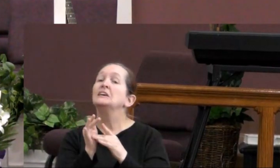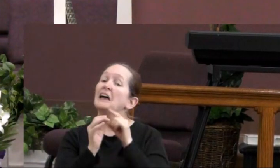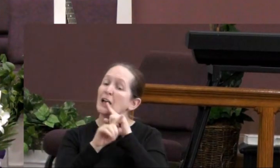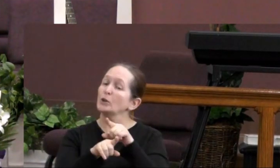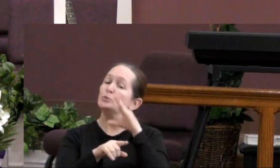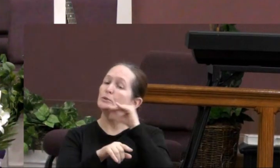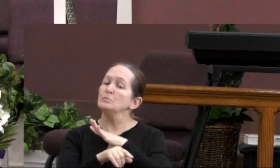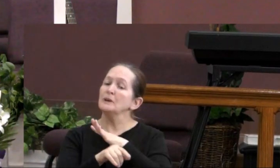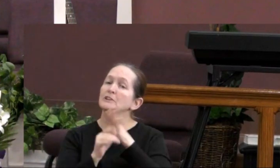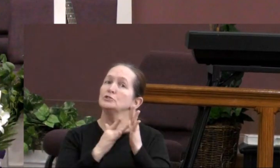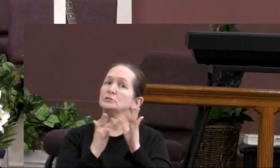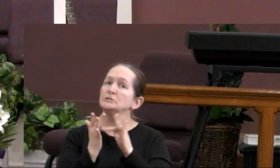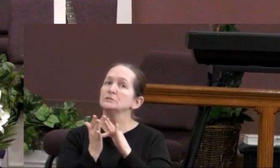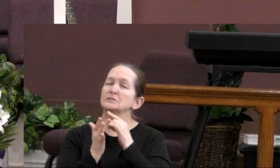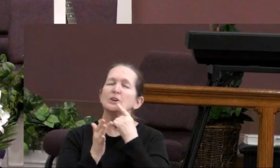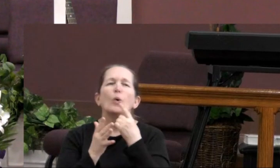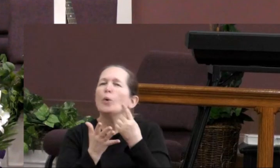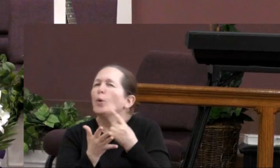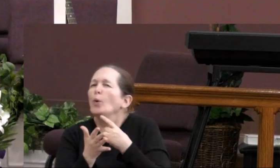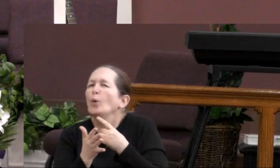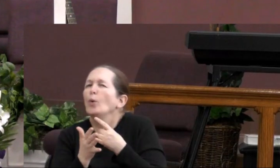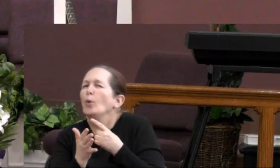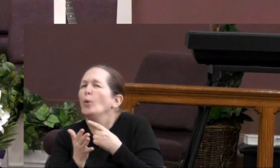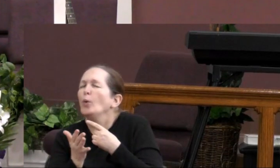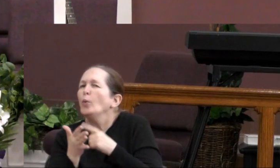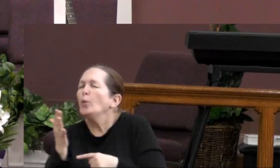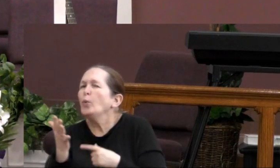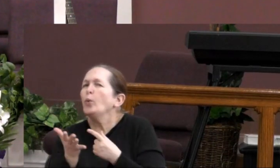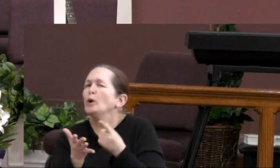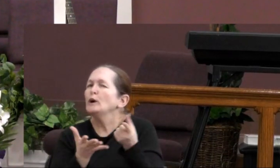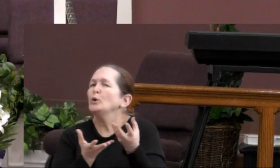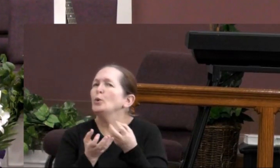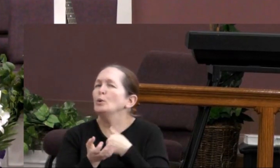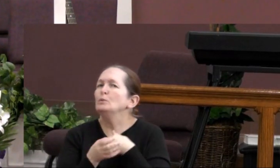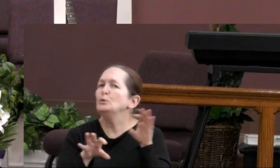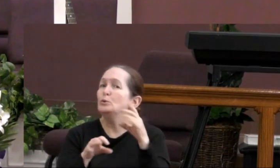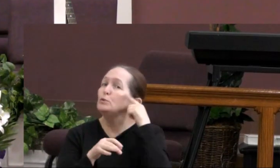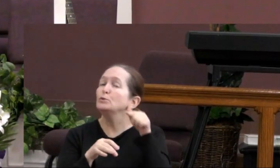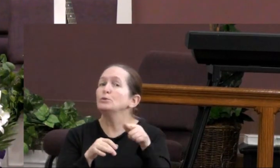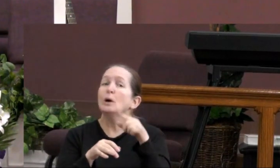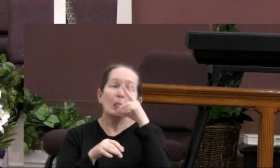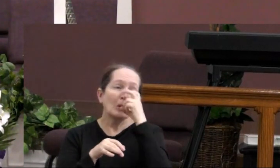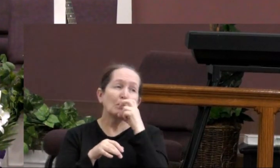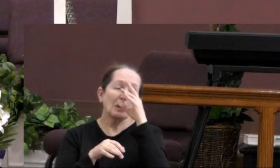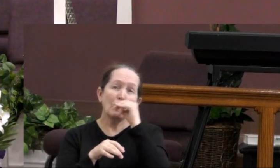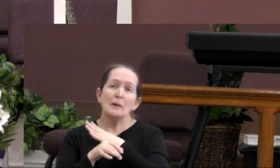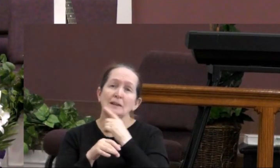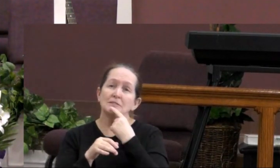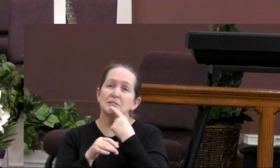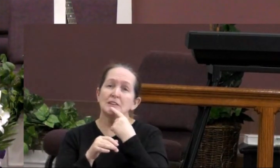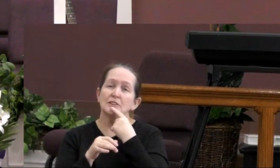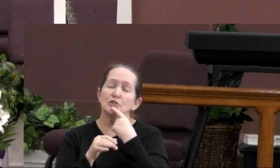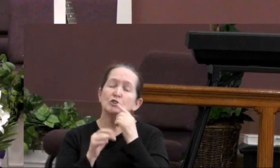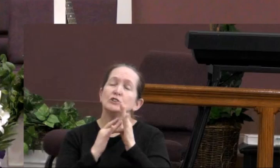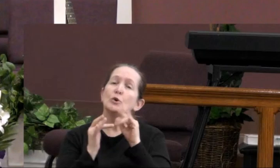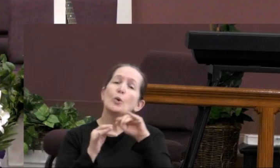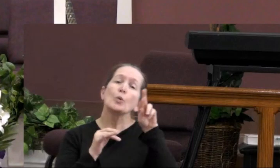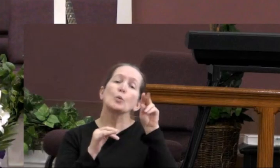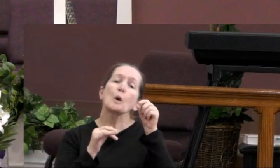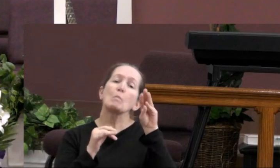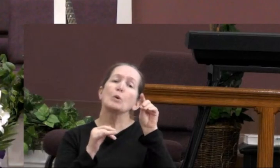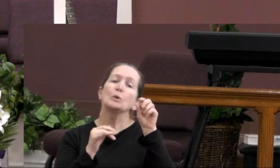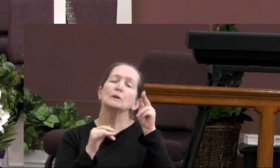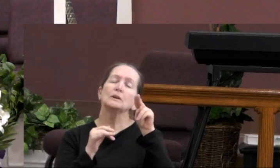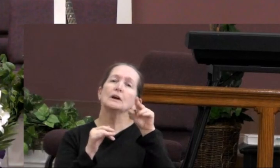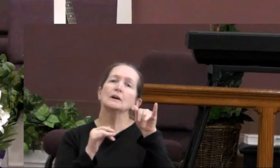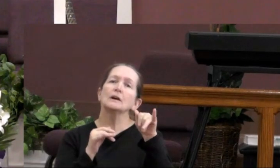said, 'What do you want me to do for you?' And the blind man said to him, 'Rabboni,